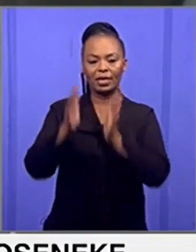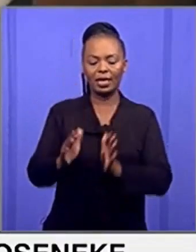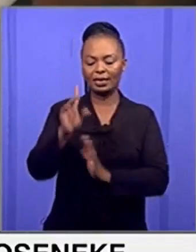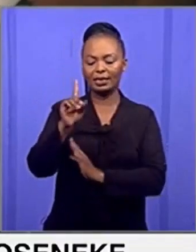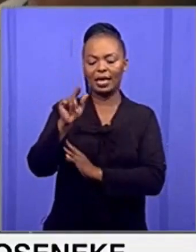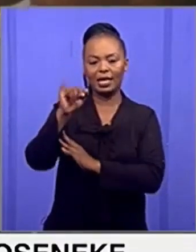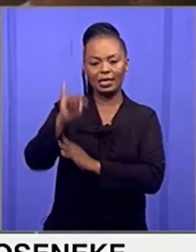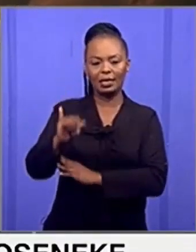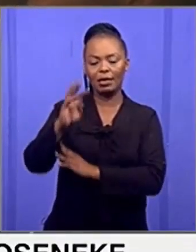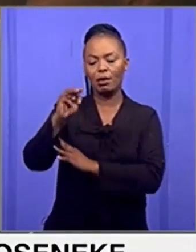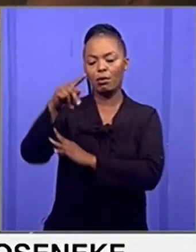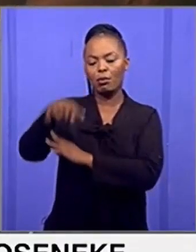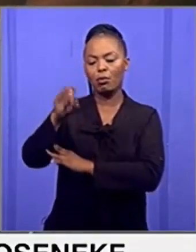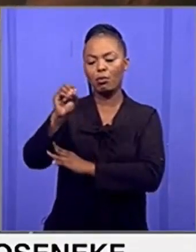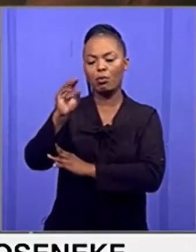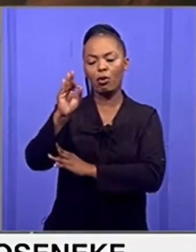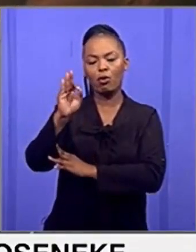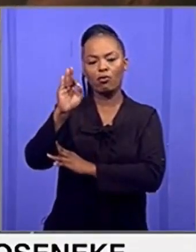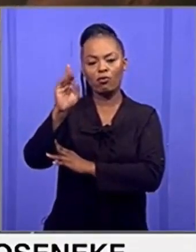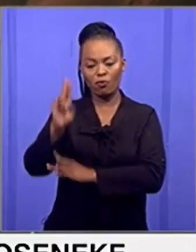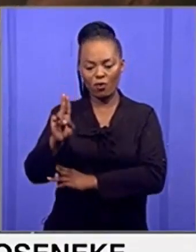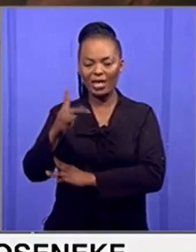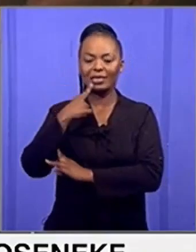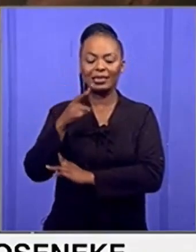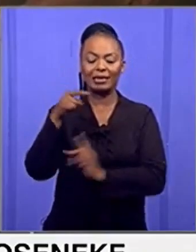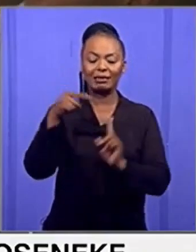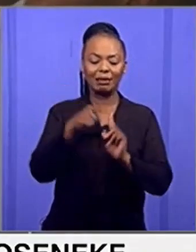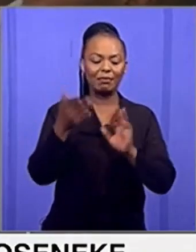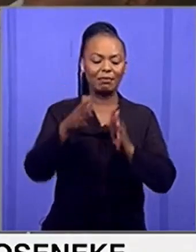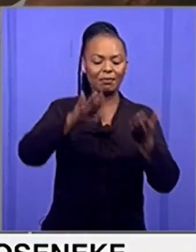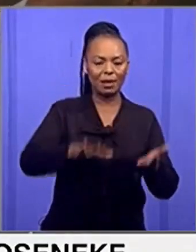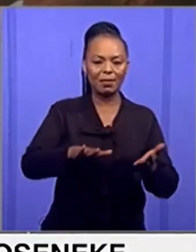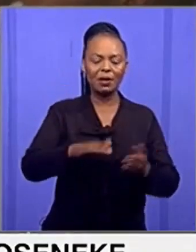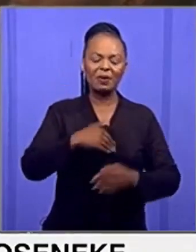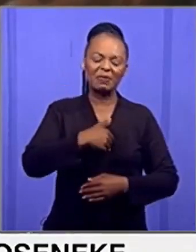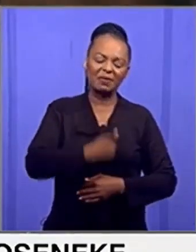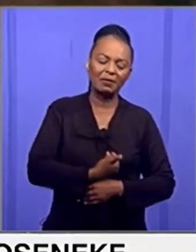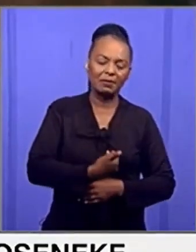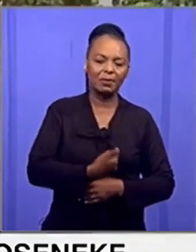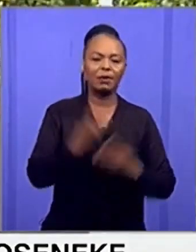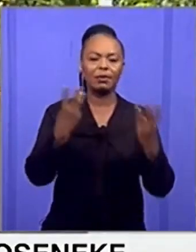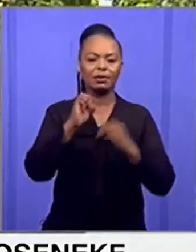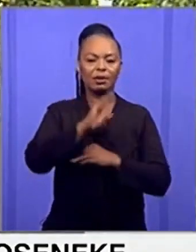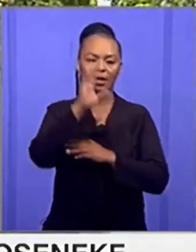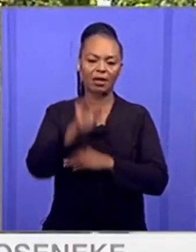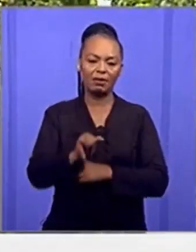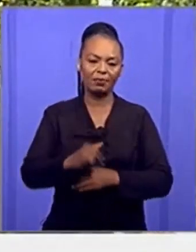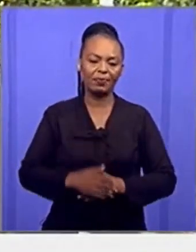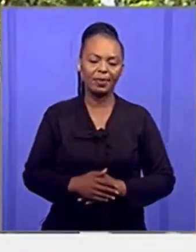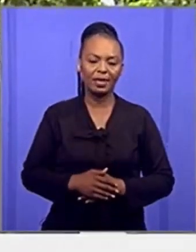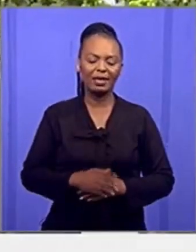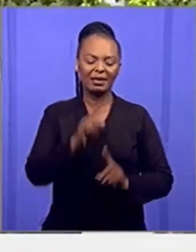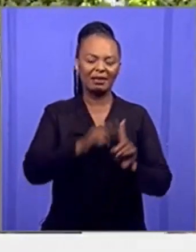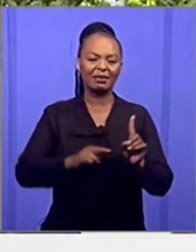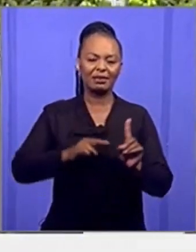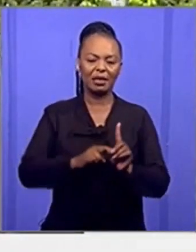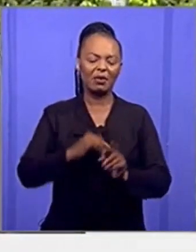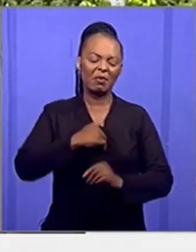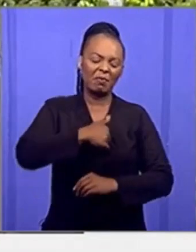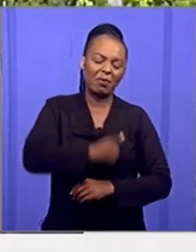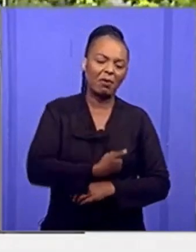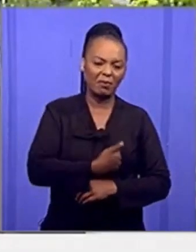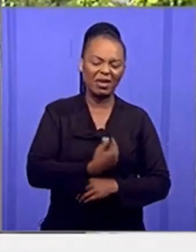Dalimpofu o re ho hlokahala ha Tiego ke tahlelo e kgolo ba aing ba naha. The loss is very, very personal.